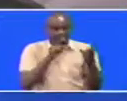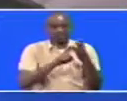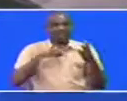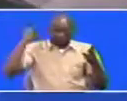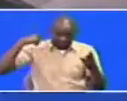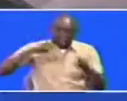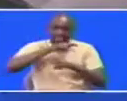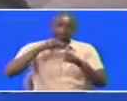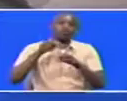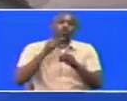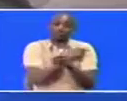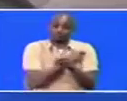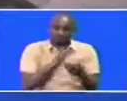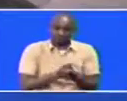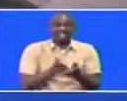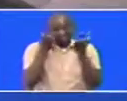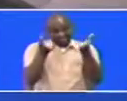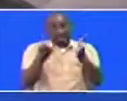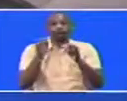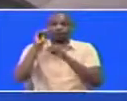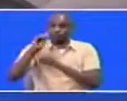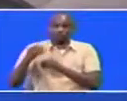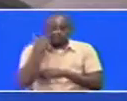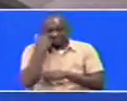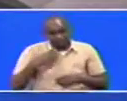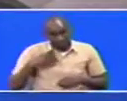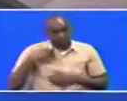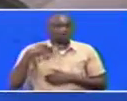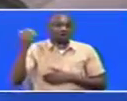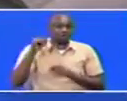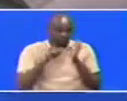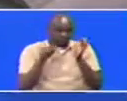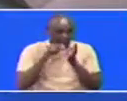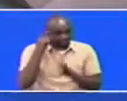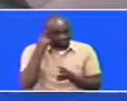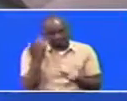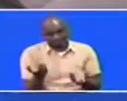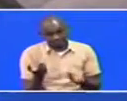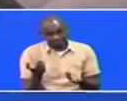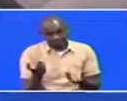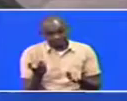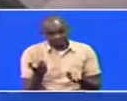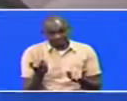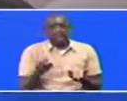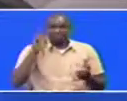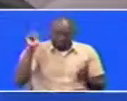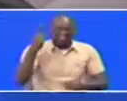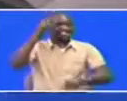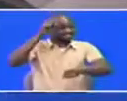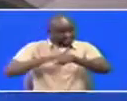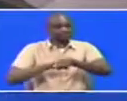Mathare National Hospital, where we put our patients who are mentally challenged. And for the first